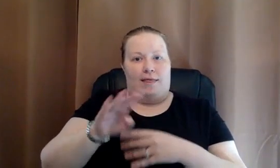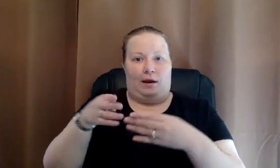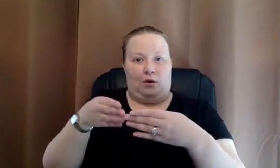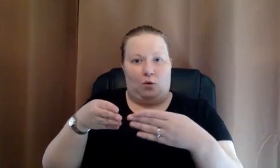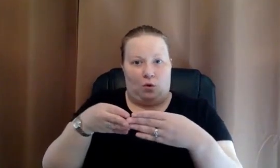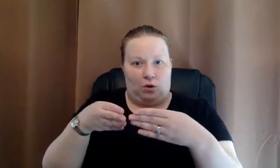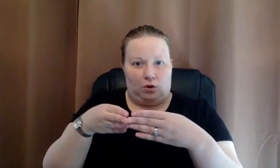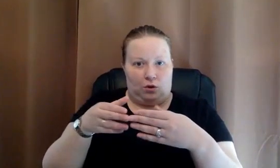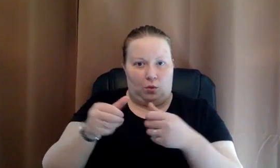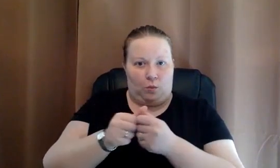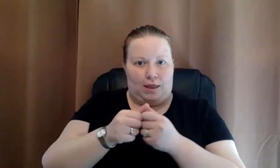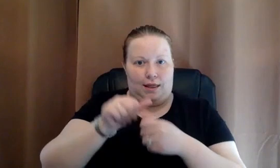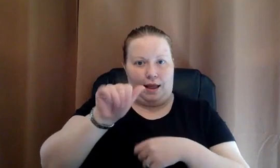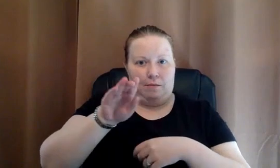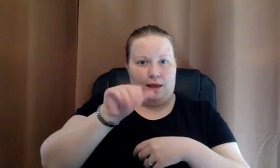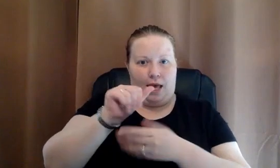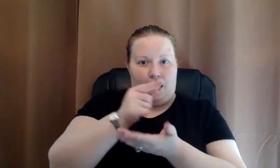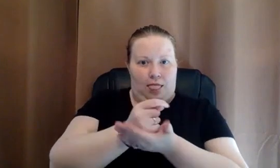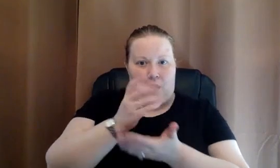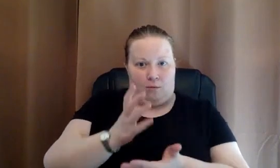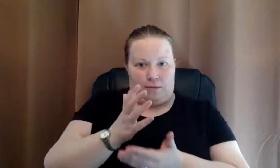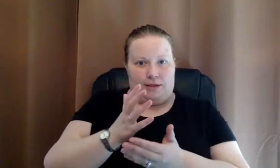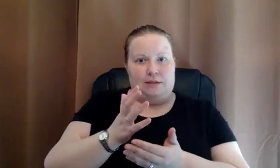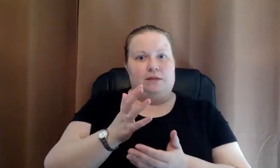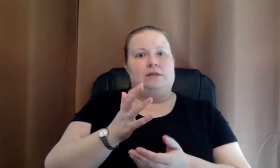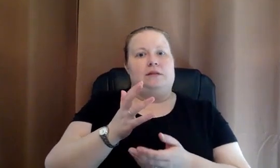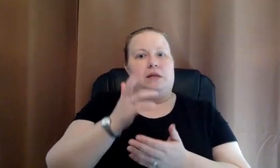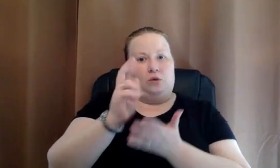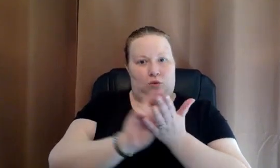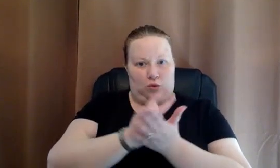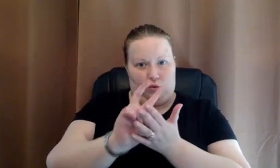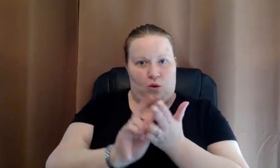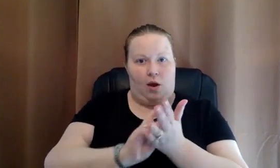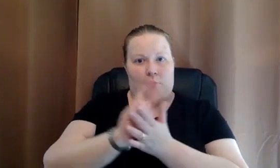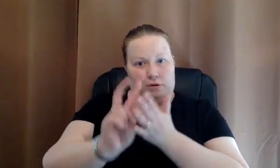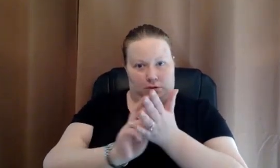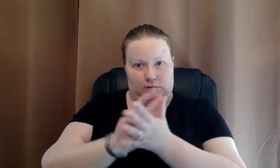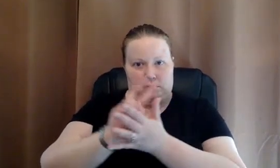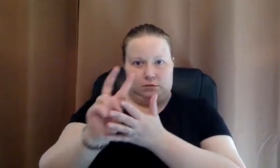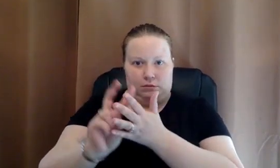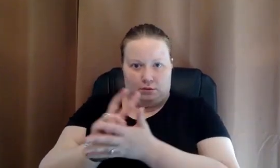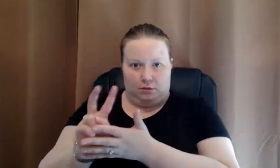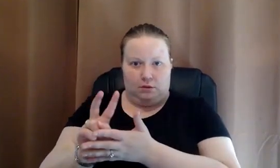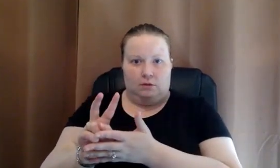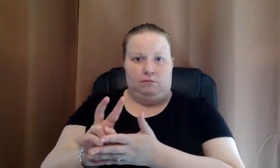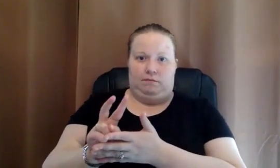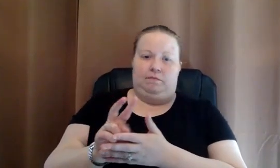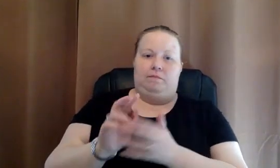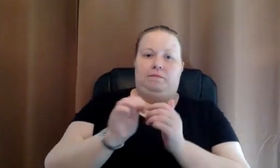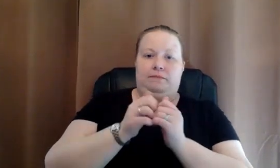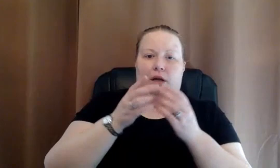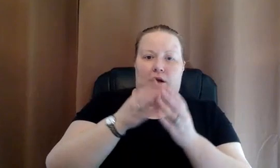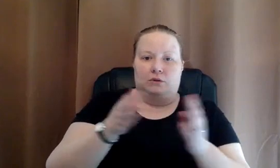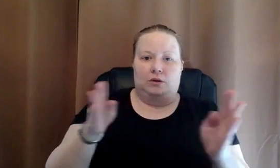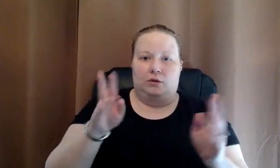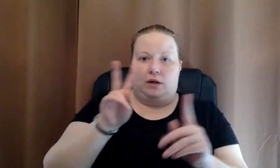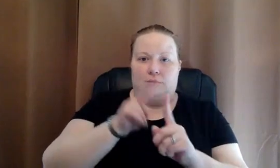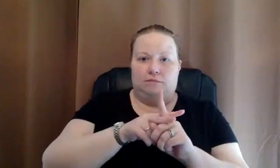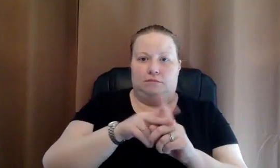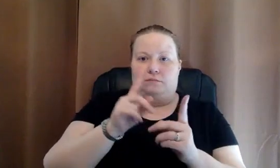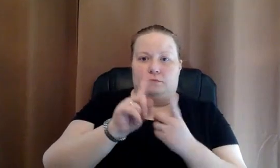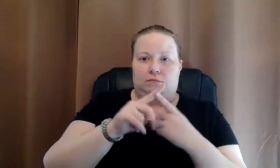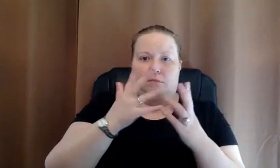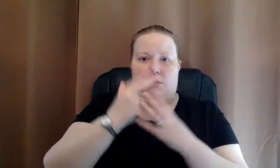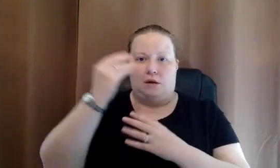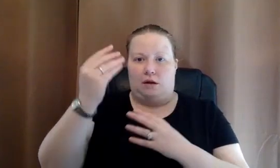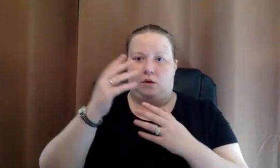with the ABA therapist, which is done in 2-hour increments at a time, and how do you generalize it into the outdoor world? When